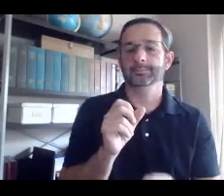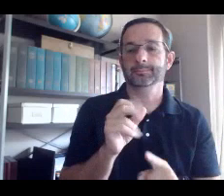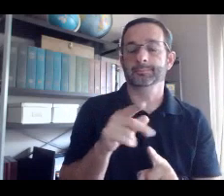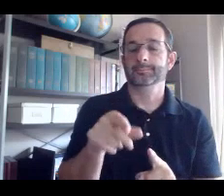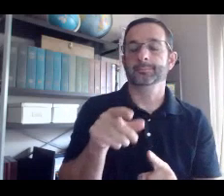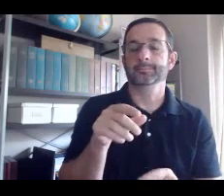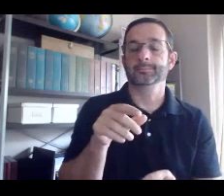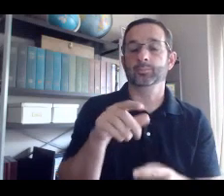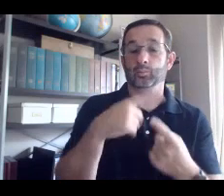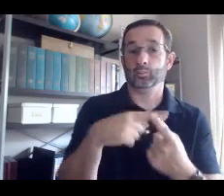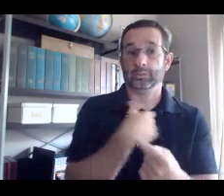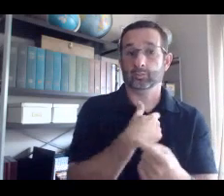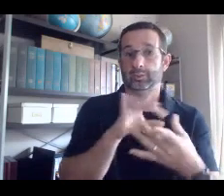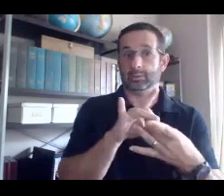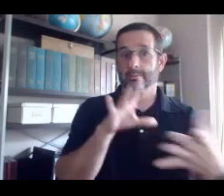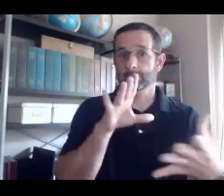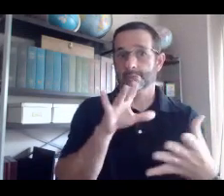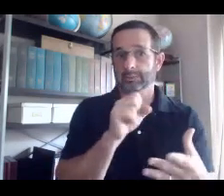Okay.